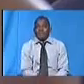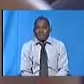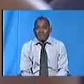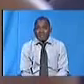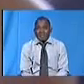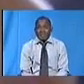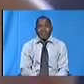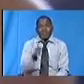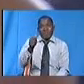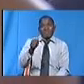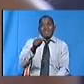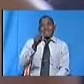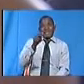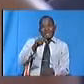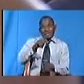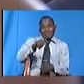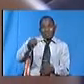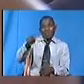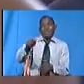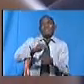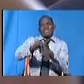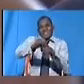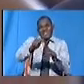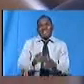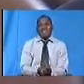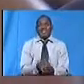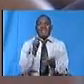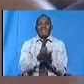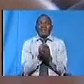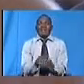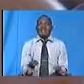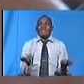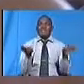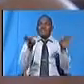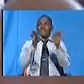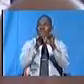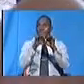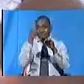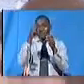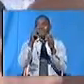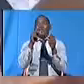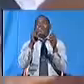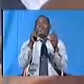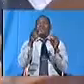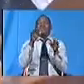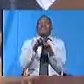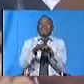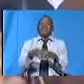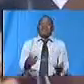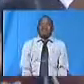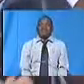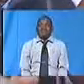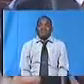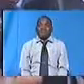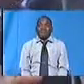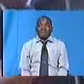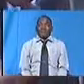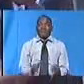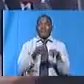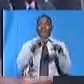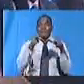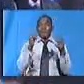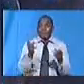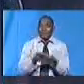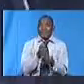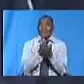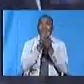the NPP, it was so fundamental to the outcome of the election, and yet their agents didn't complain.